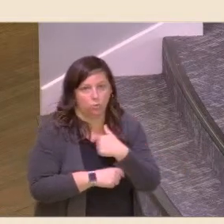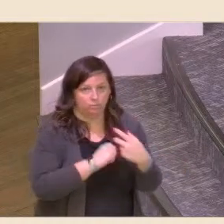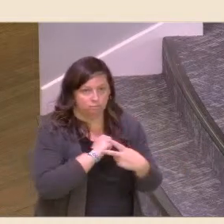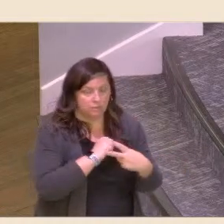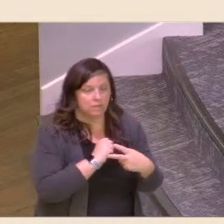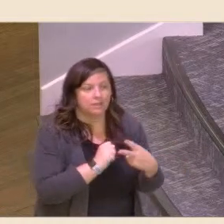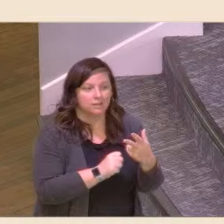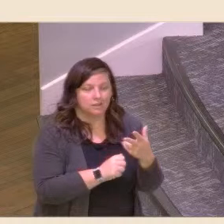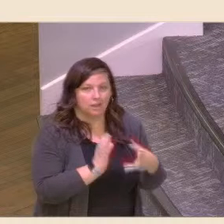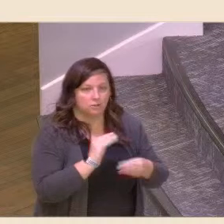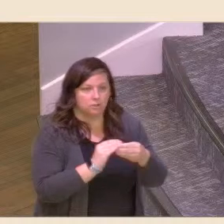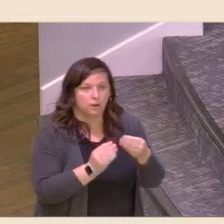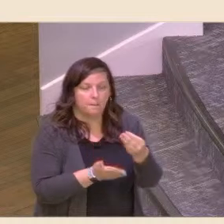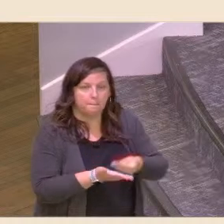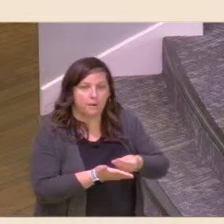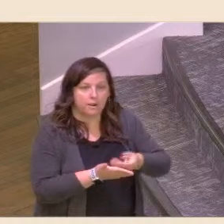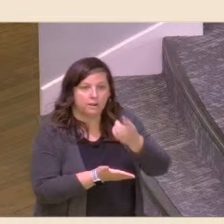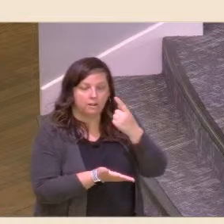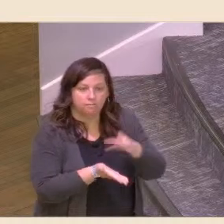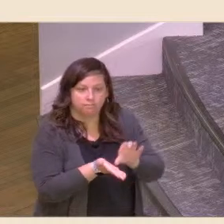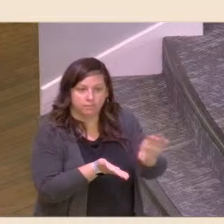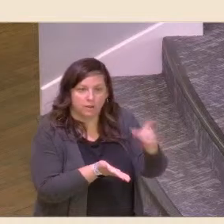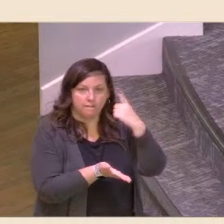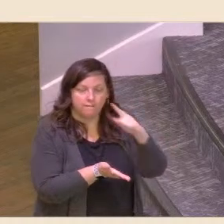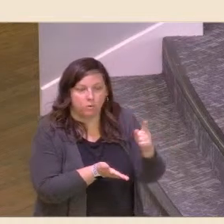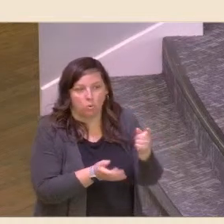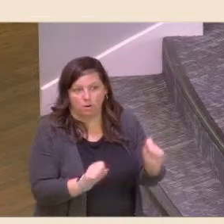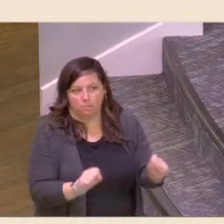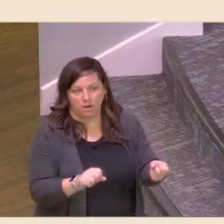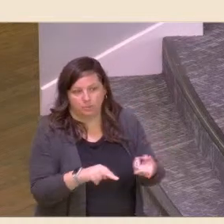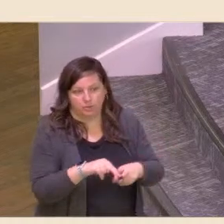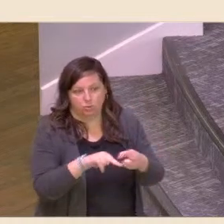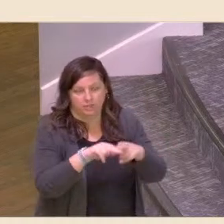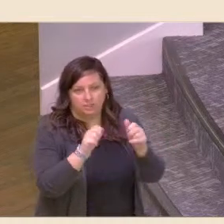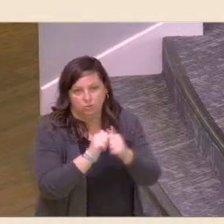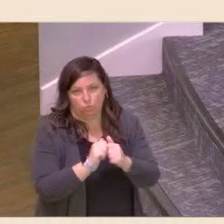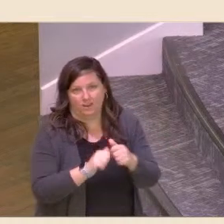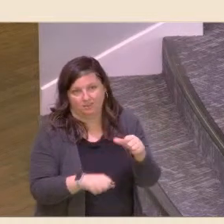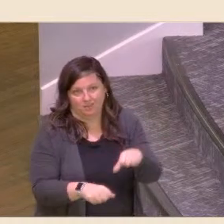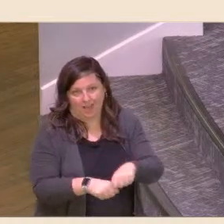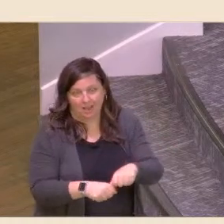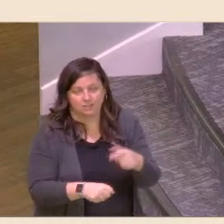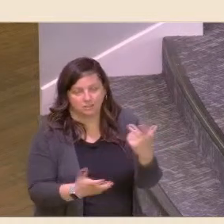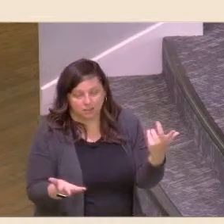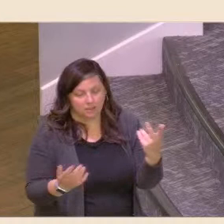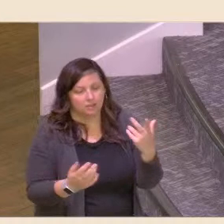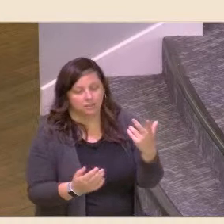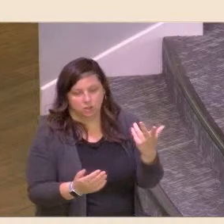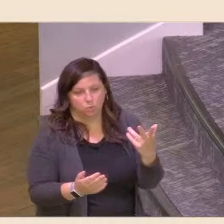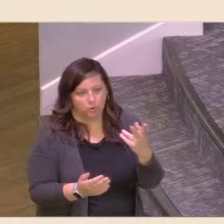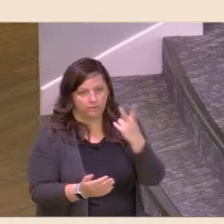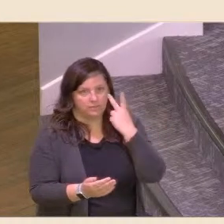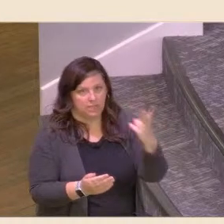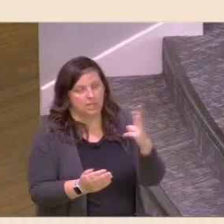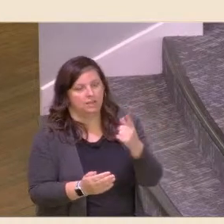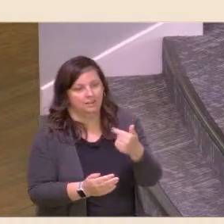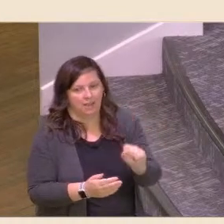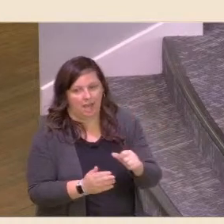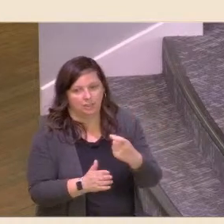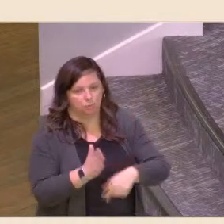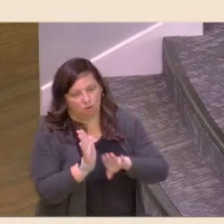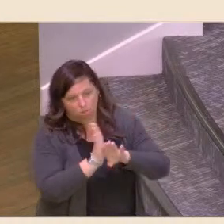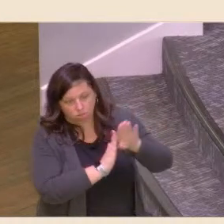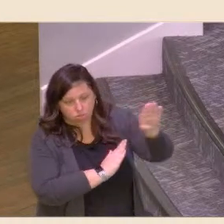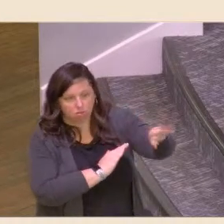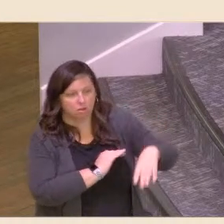for possible increases in fuel. With the fluctuations that we've had recently, they've gone from $3 upwards